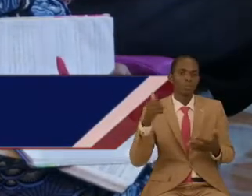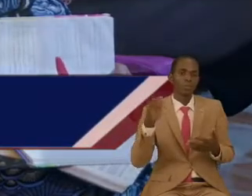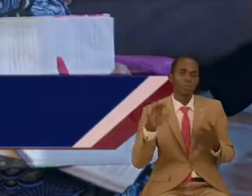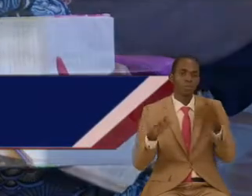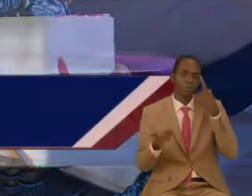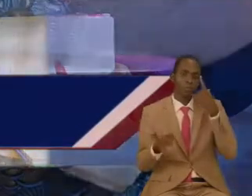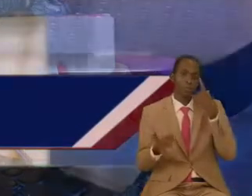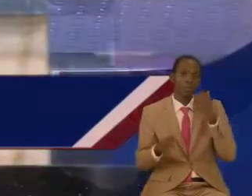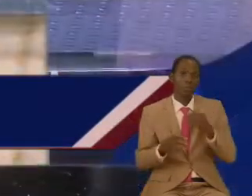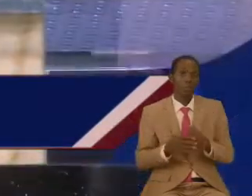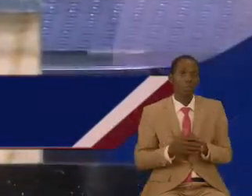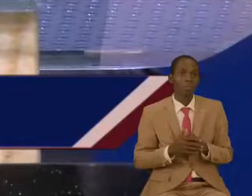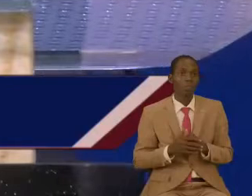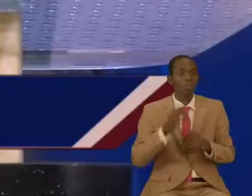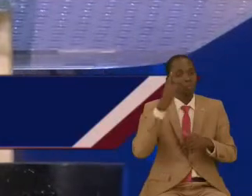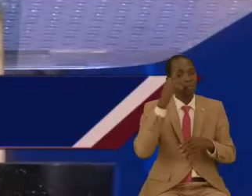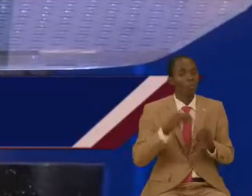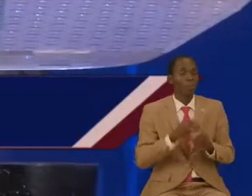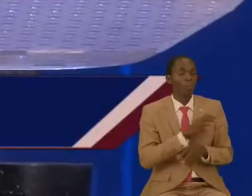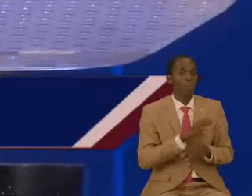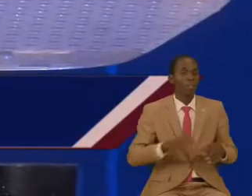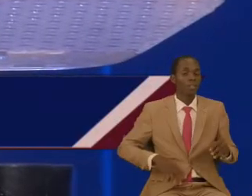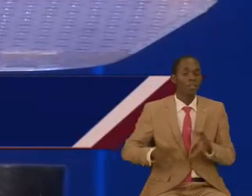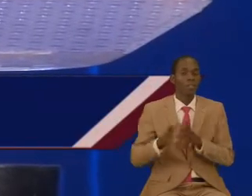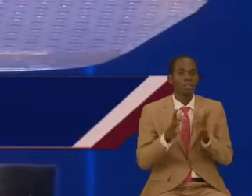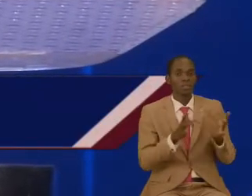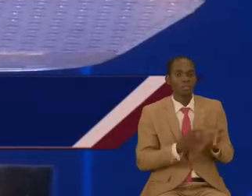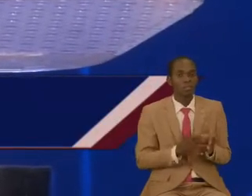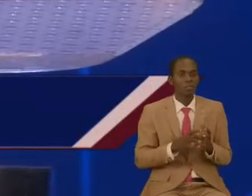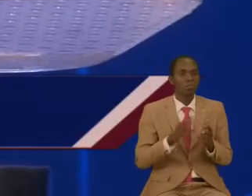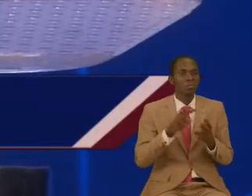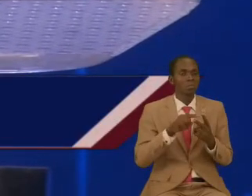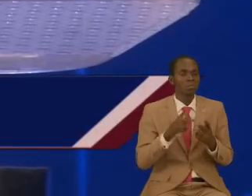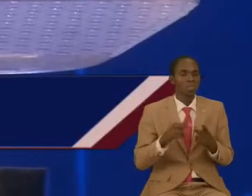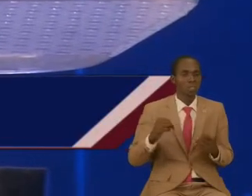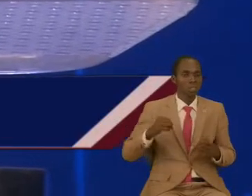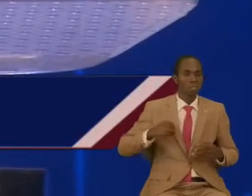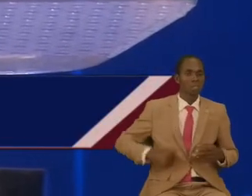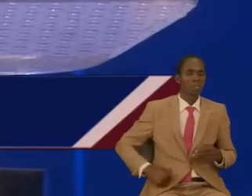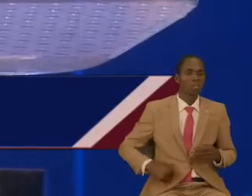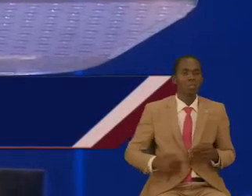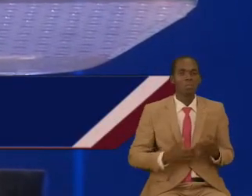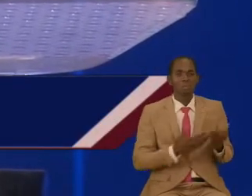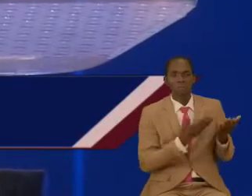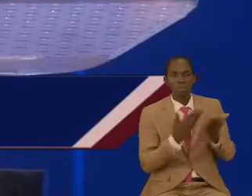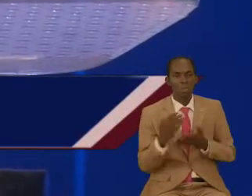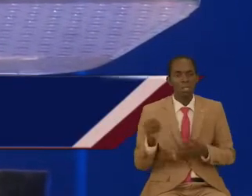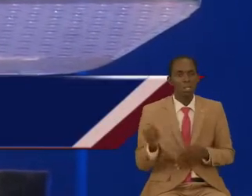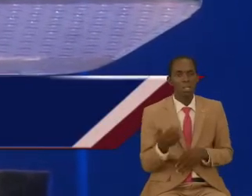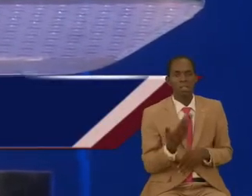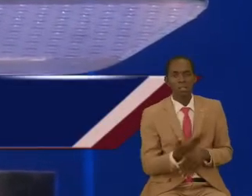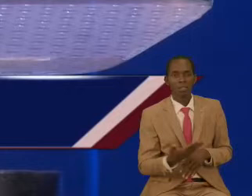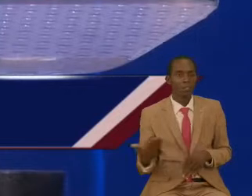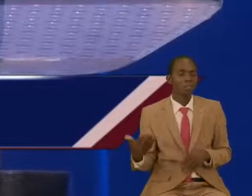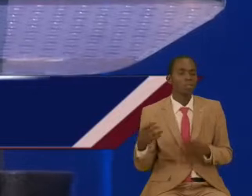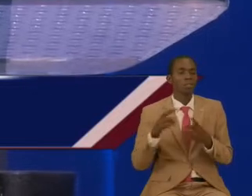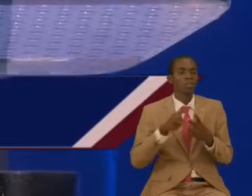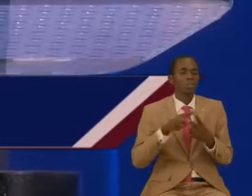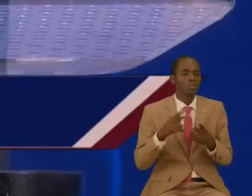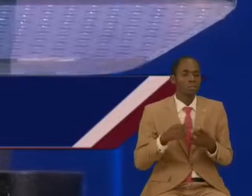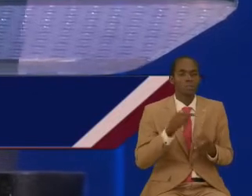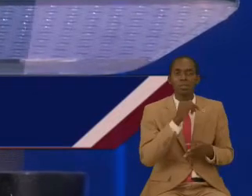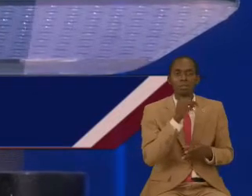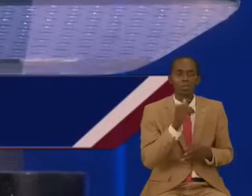verse 15. For in Christ Jesus, neither circumcision availeth